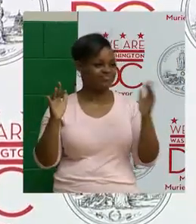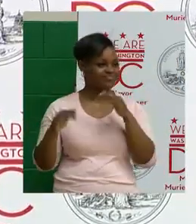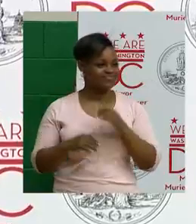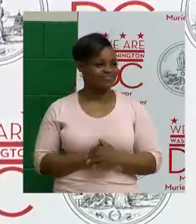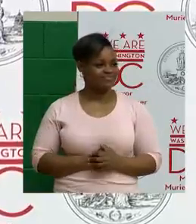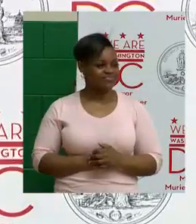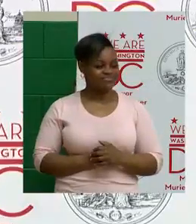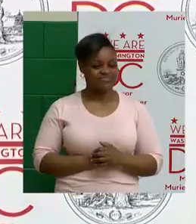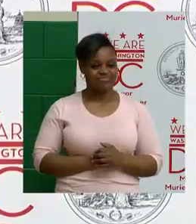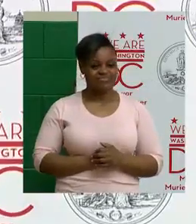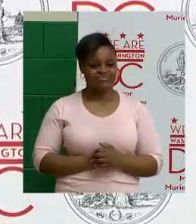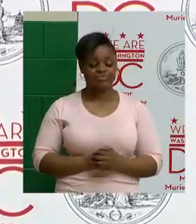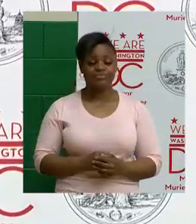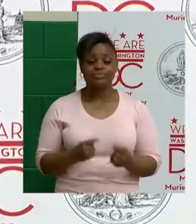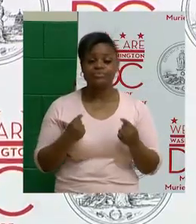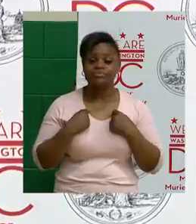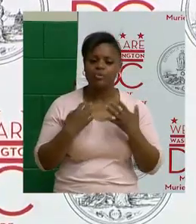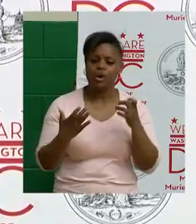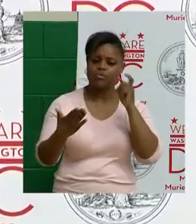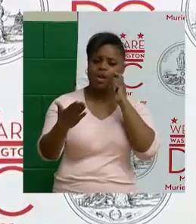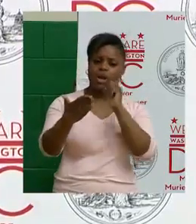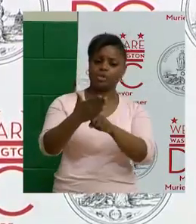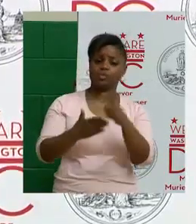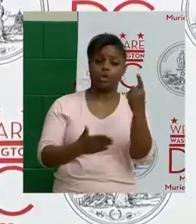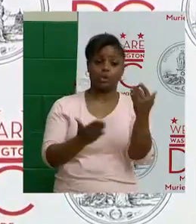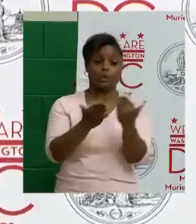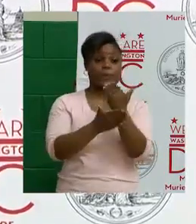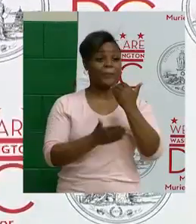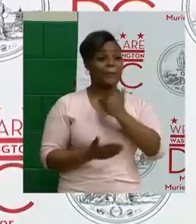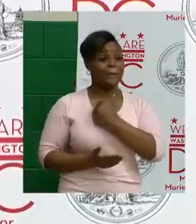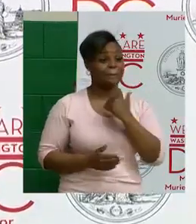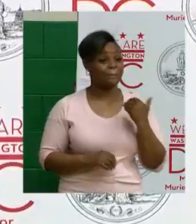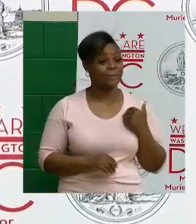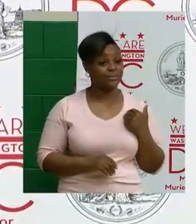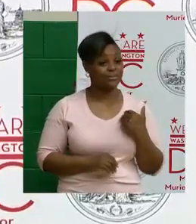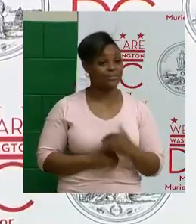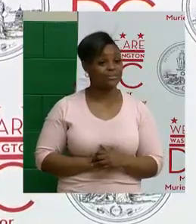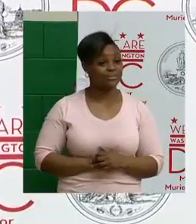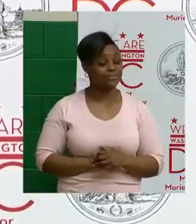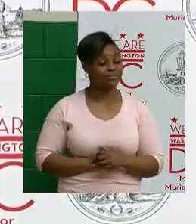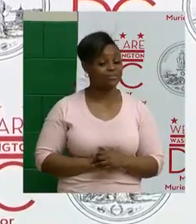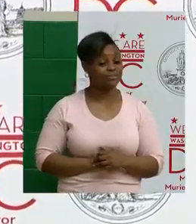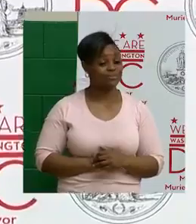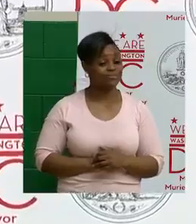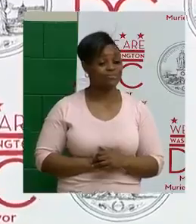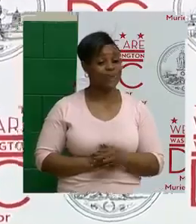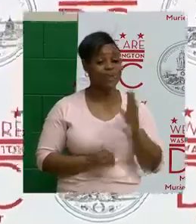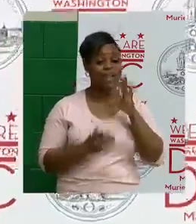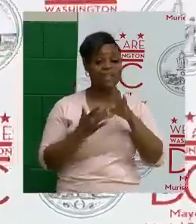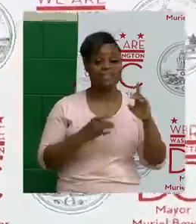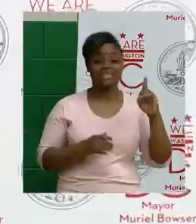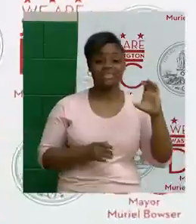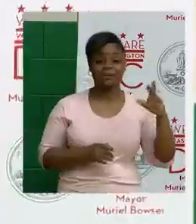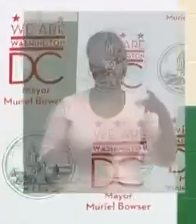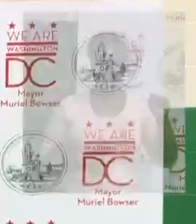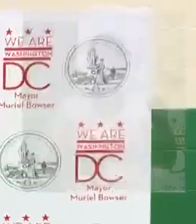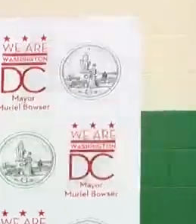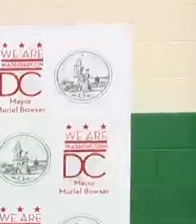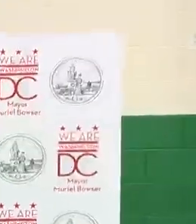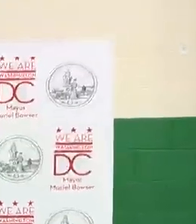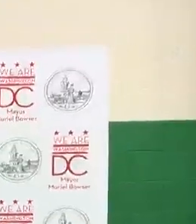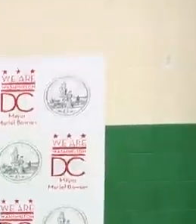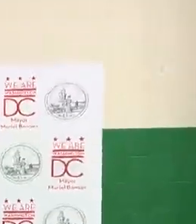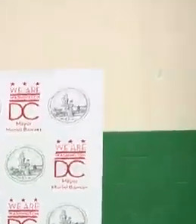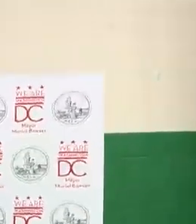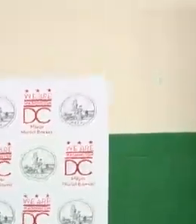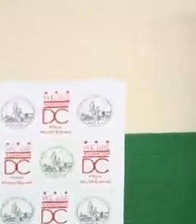I wanted to acknowledge a new member of our team who is leading DCPS, Dr. Lewis Farabee. Dr. Farabee, please stand